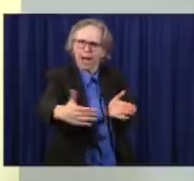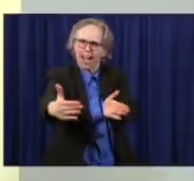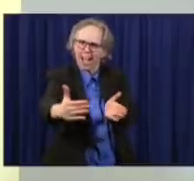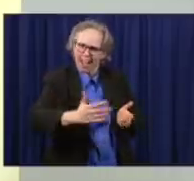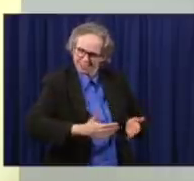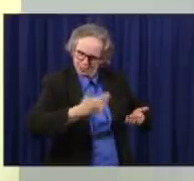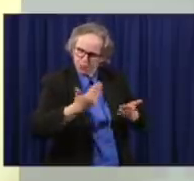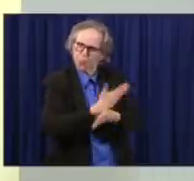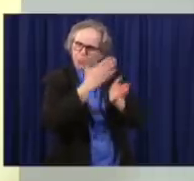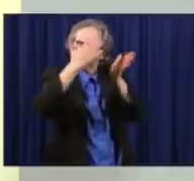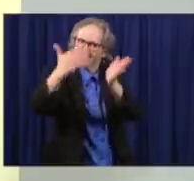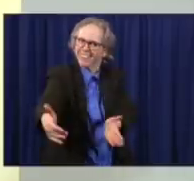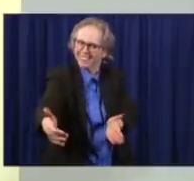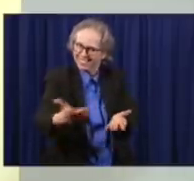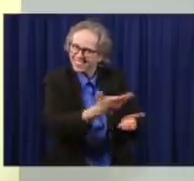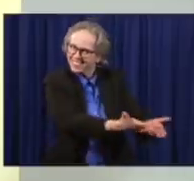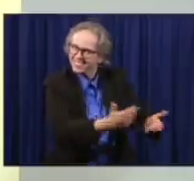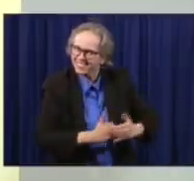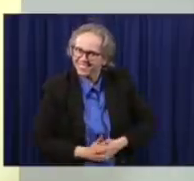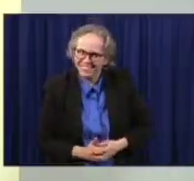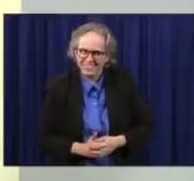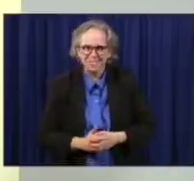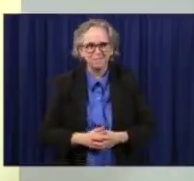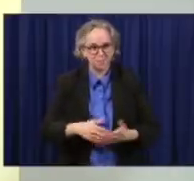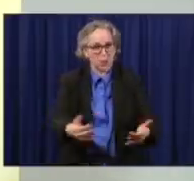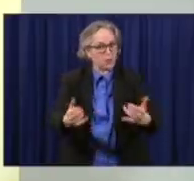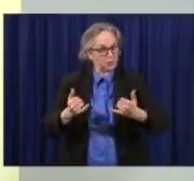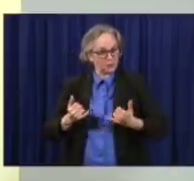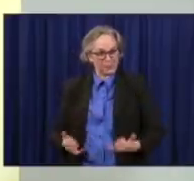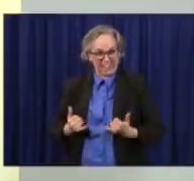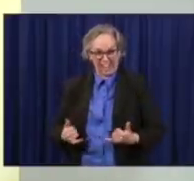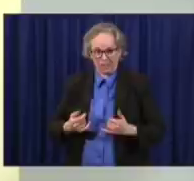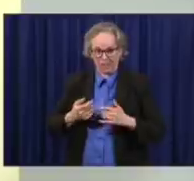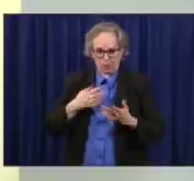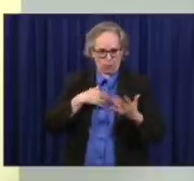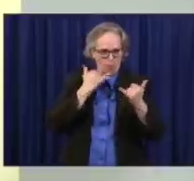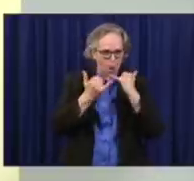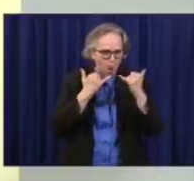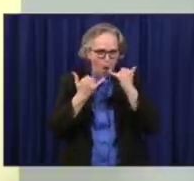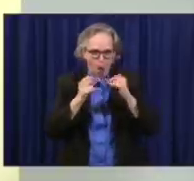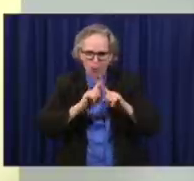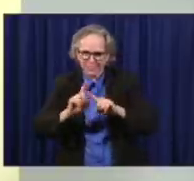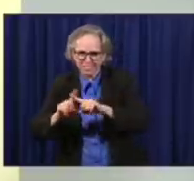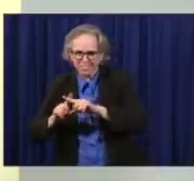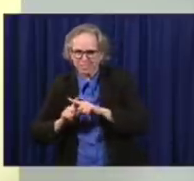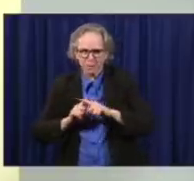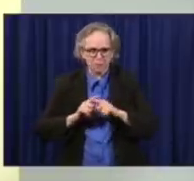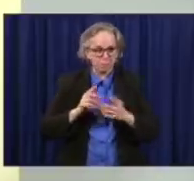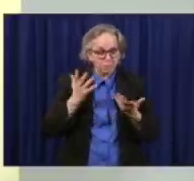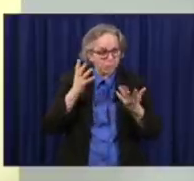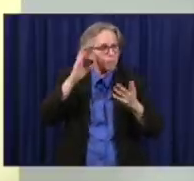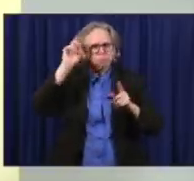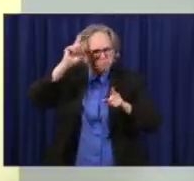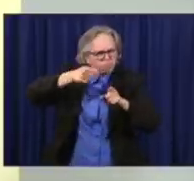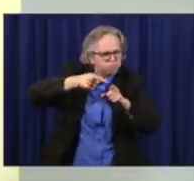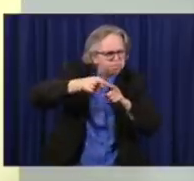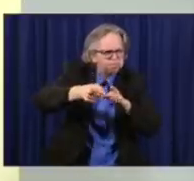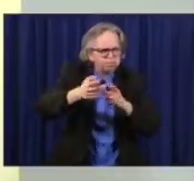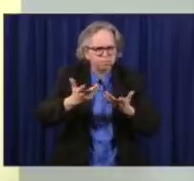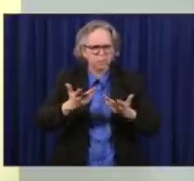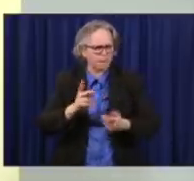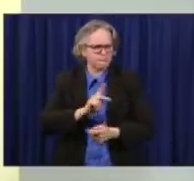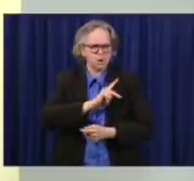working, starting today, we're going to start doing the calls today on the personal care side and on the restaurant side to get the